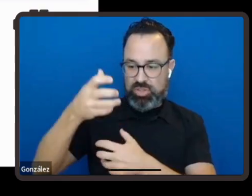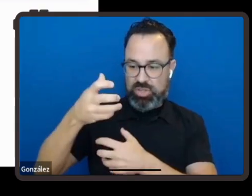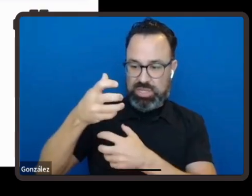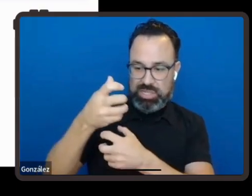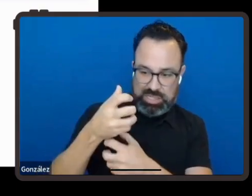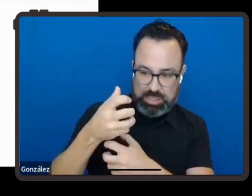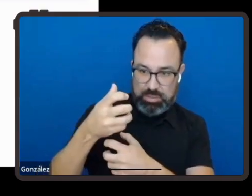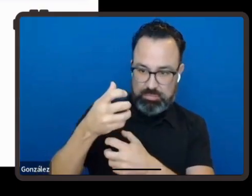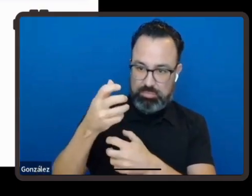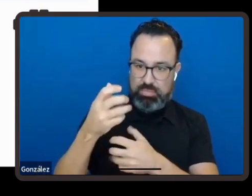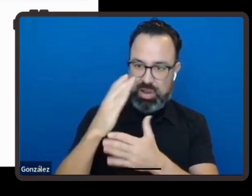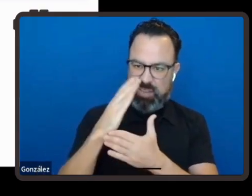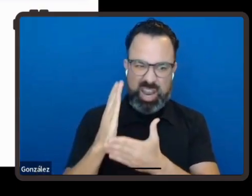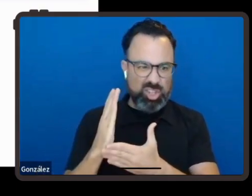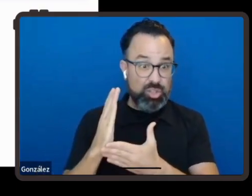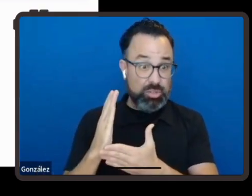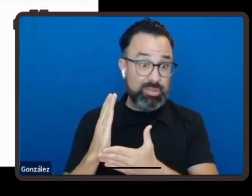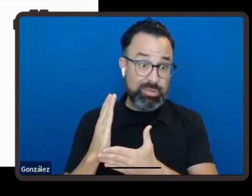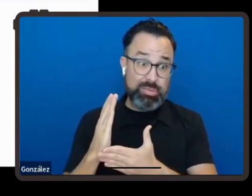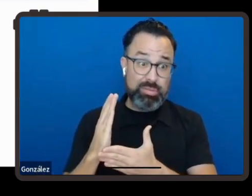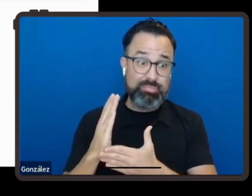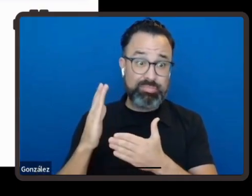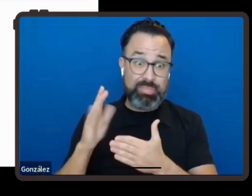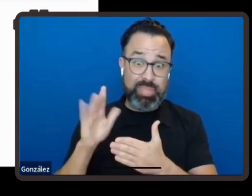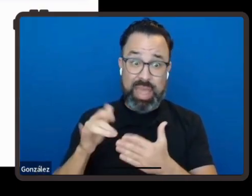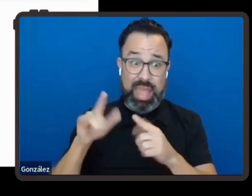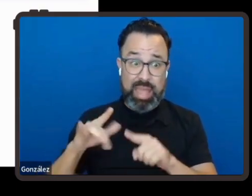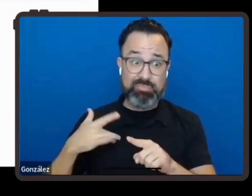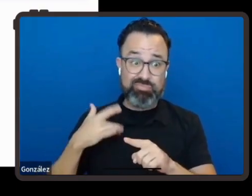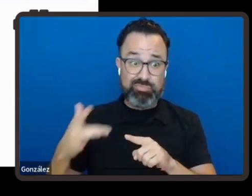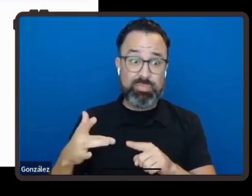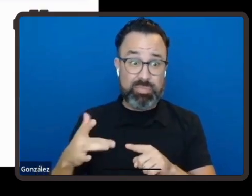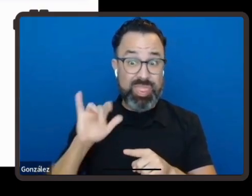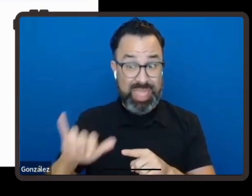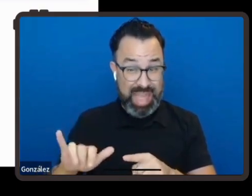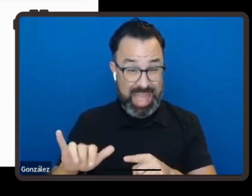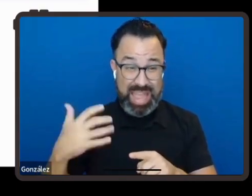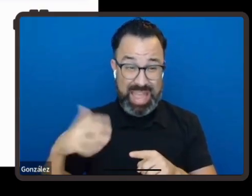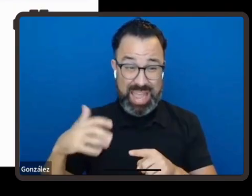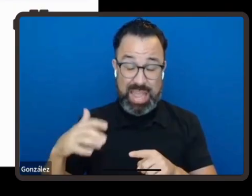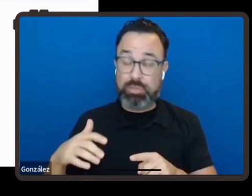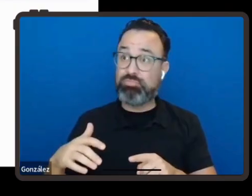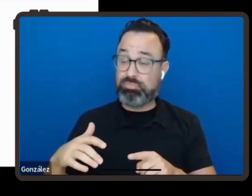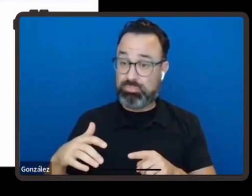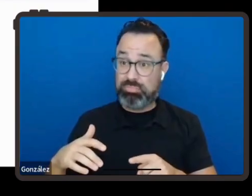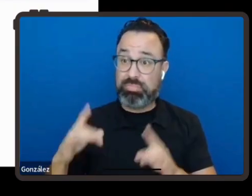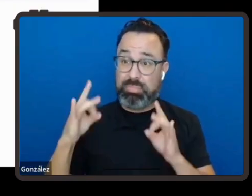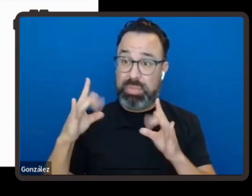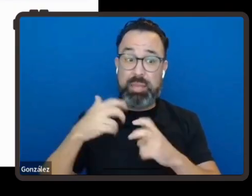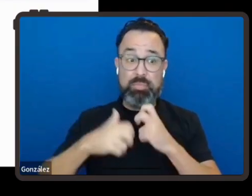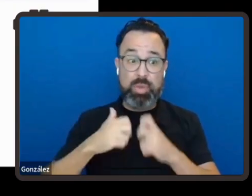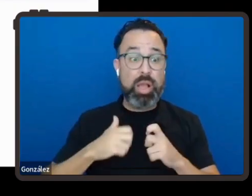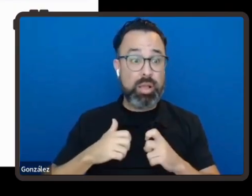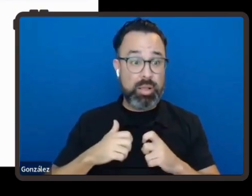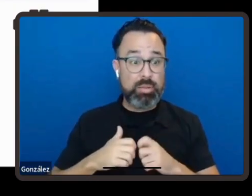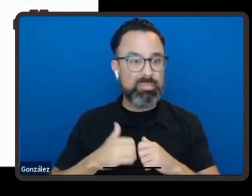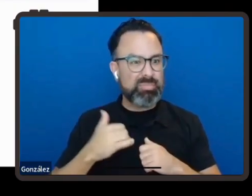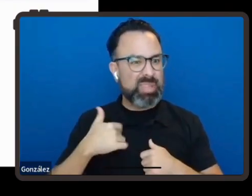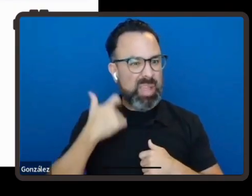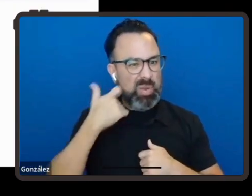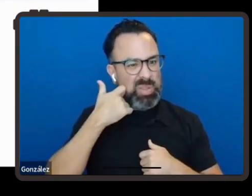are seeing that as being a big problem, and that, as we saw from our questionnaire, is an